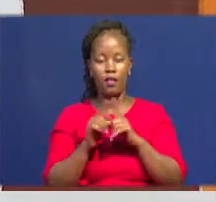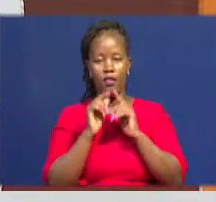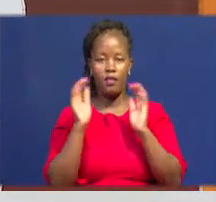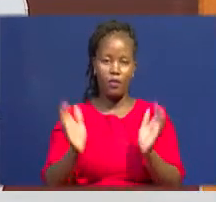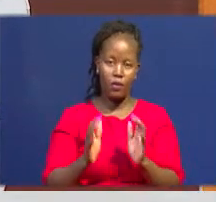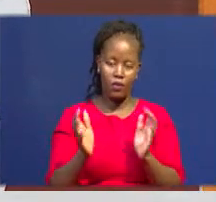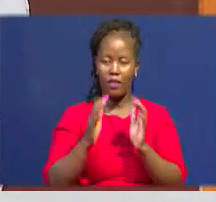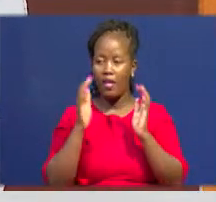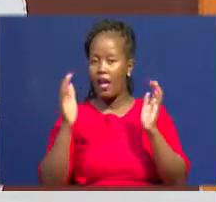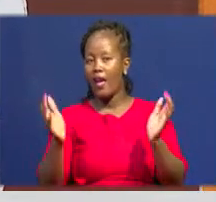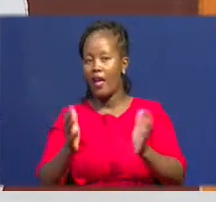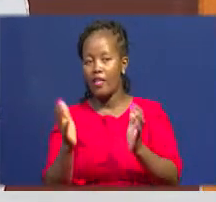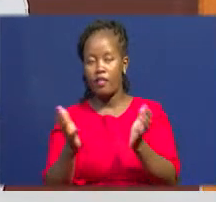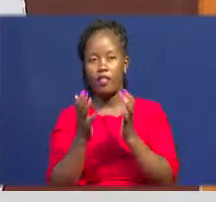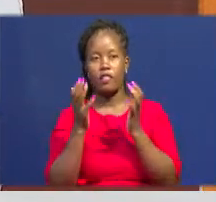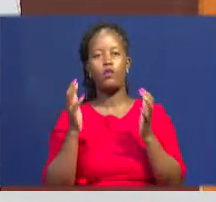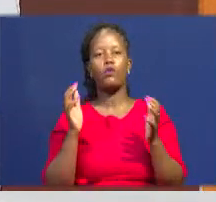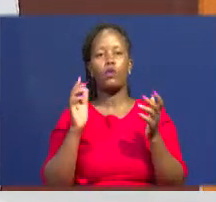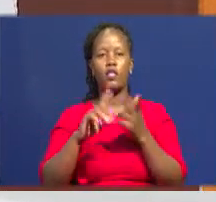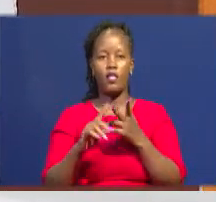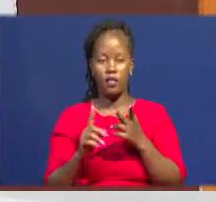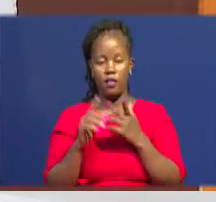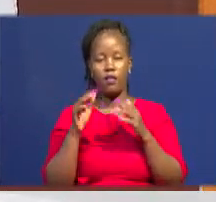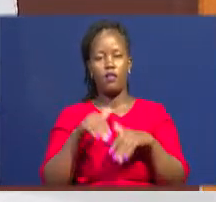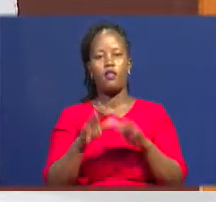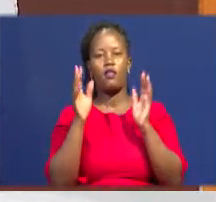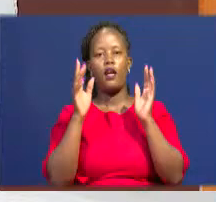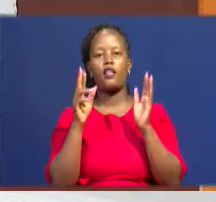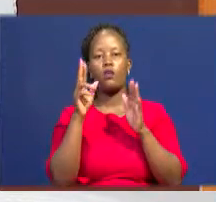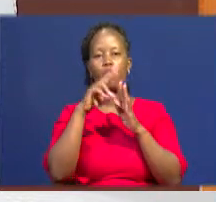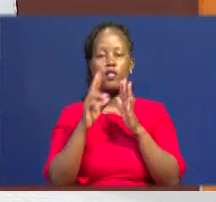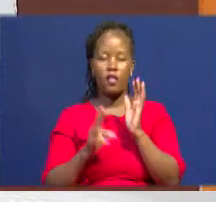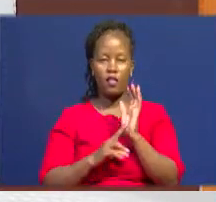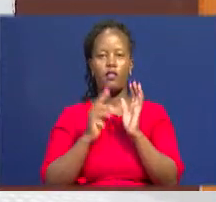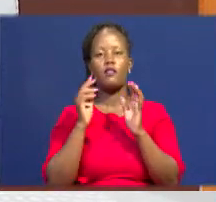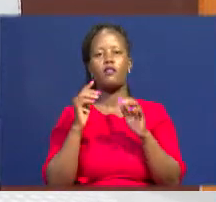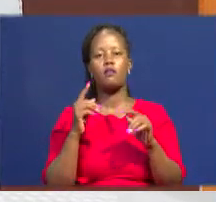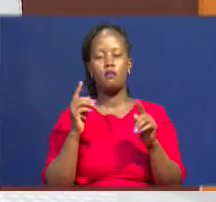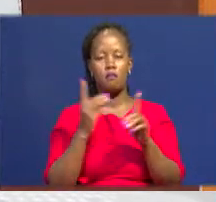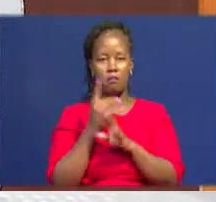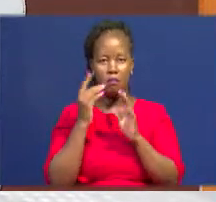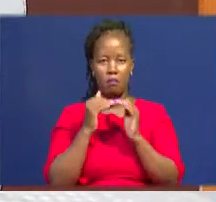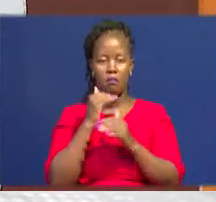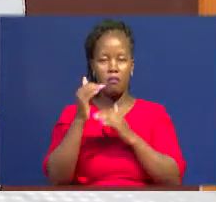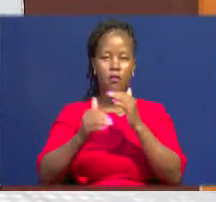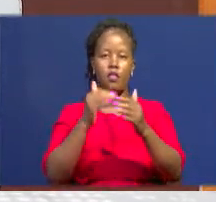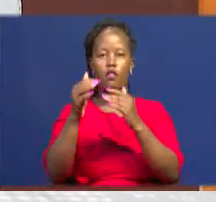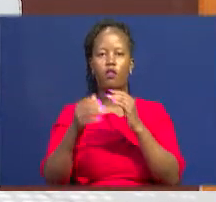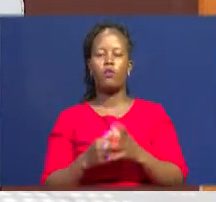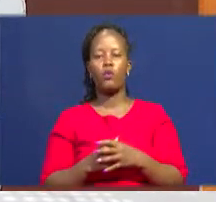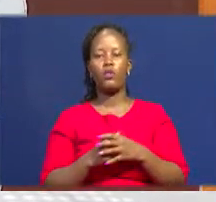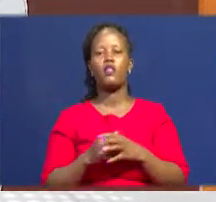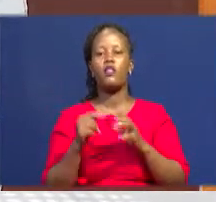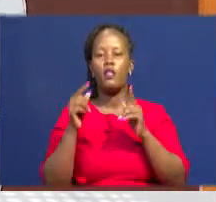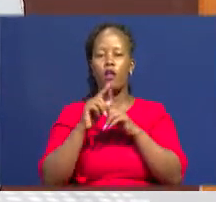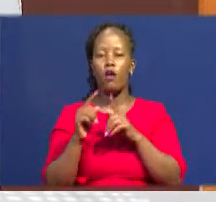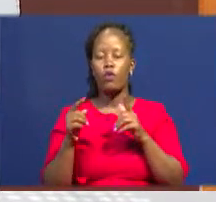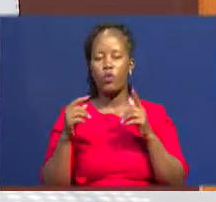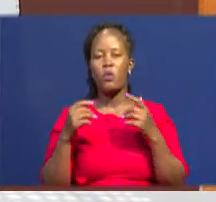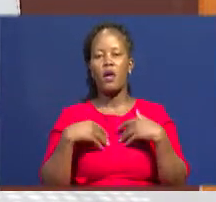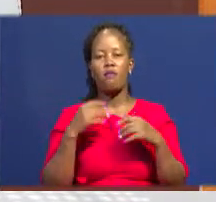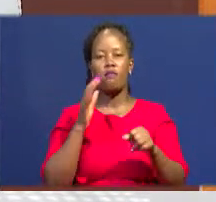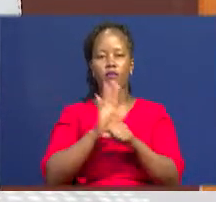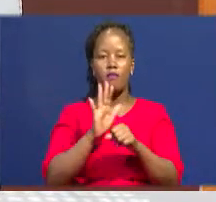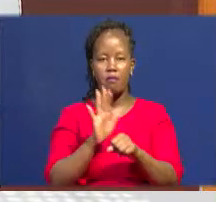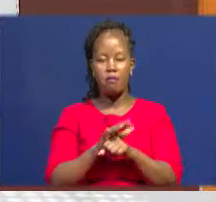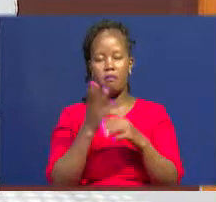come for rally, but follow the rules when they come for rally that we've set, the procedures. And, you know, we've seen Kenyans wake up